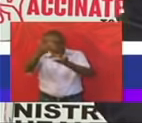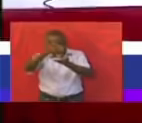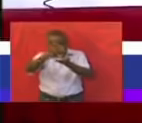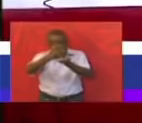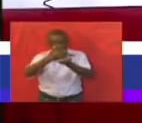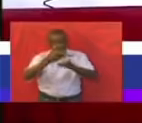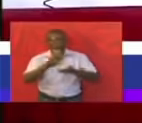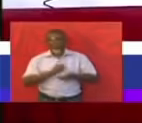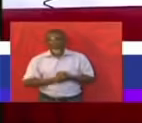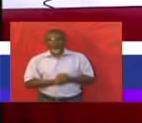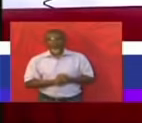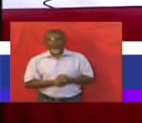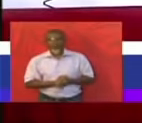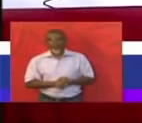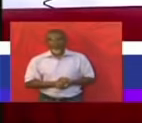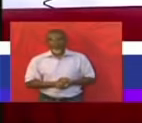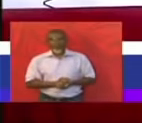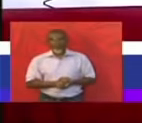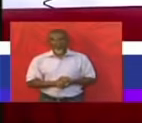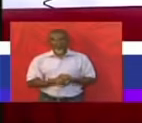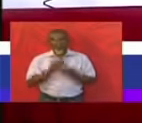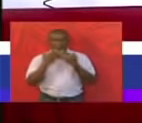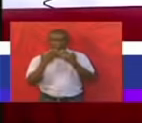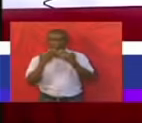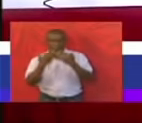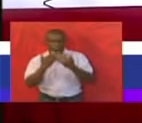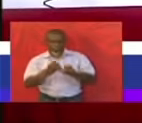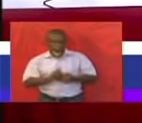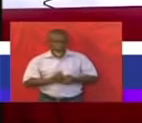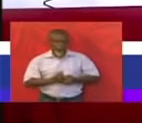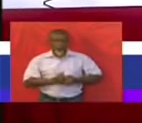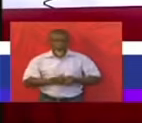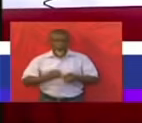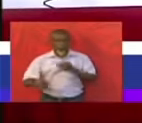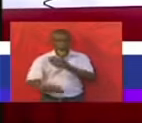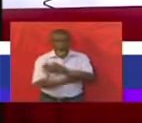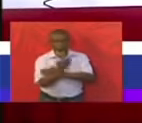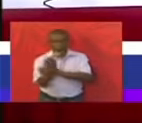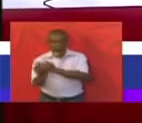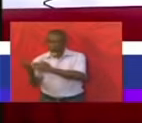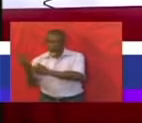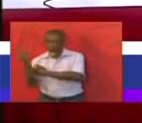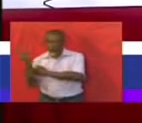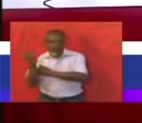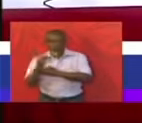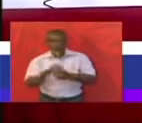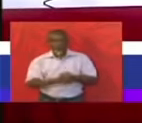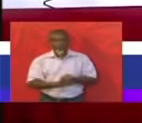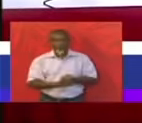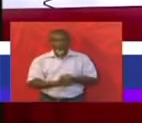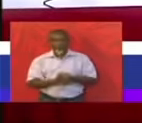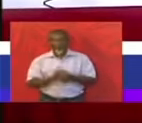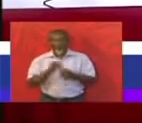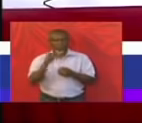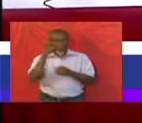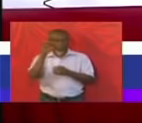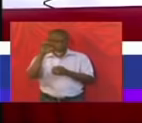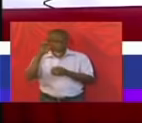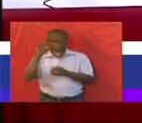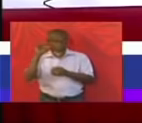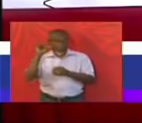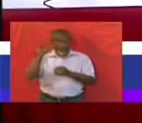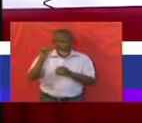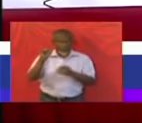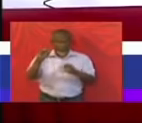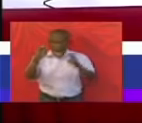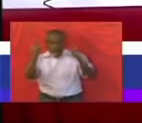Hines, morning. Thank you, Mr. Alexander. Good morning to my colleague, Dr. Surju Singh. Good morning to members of the media, members of the viewing